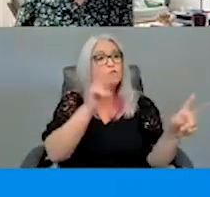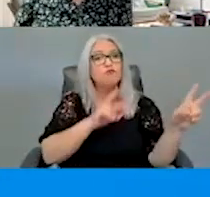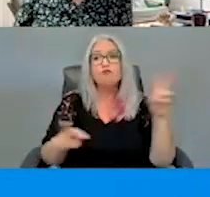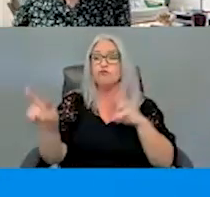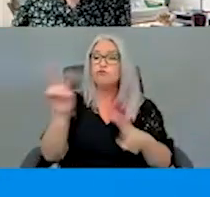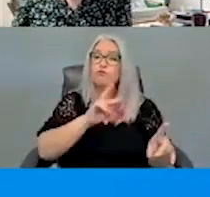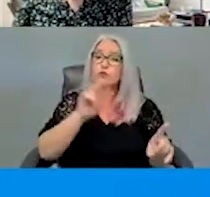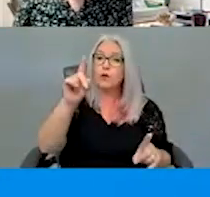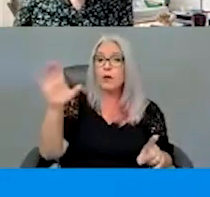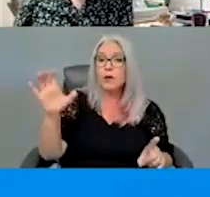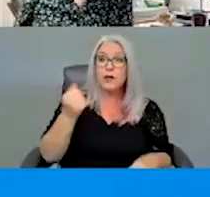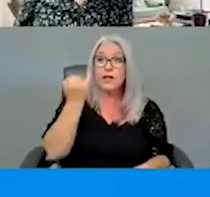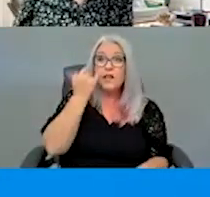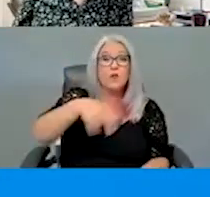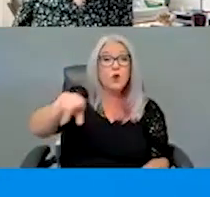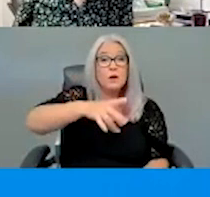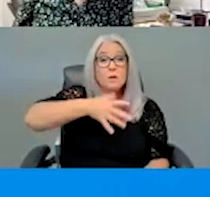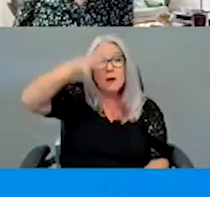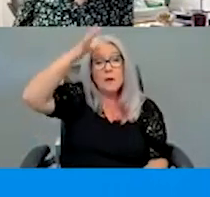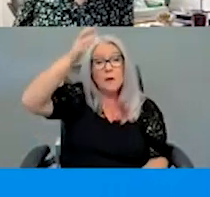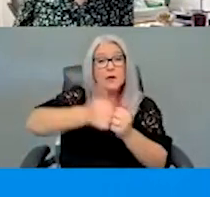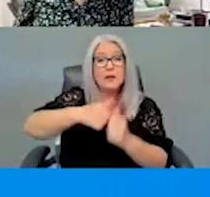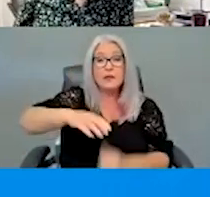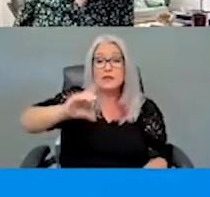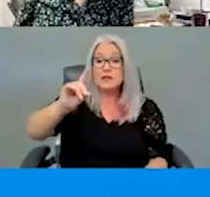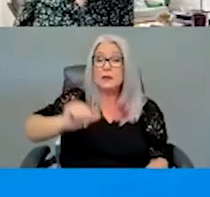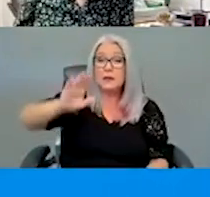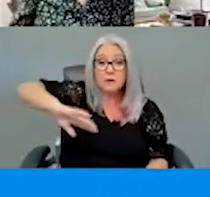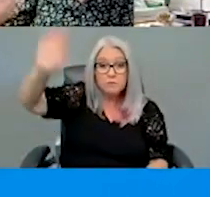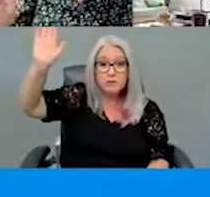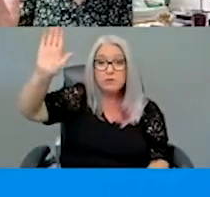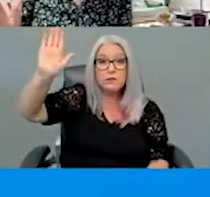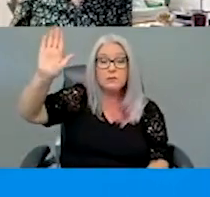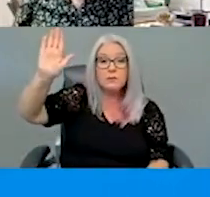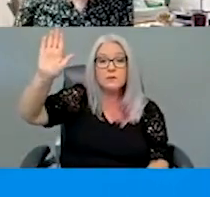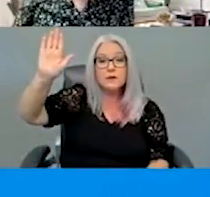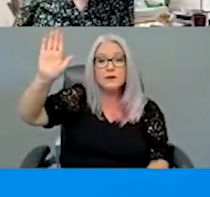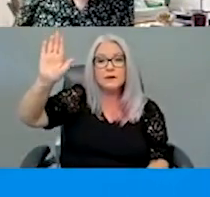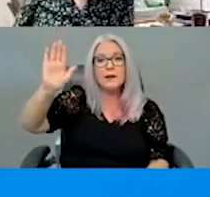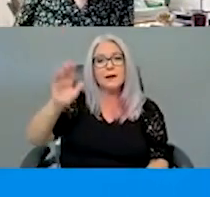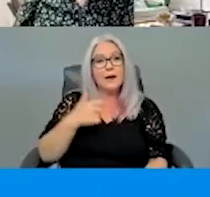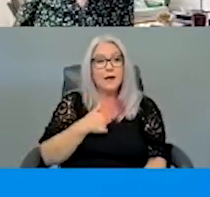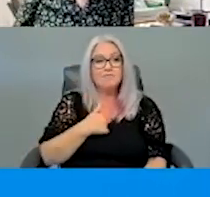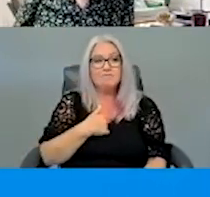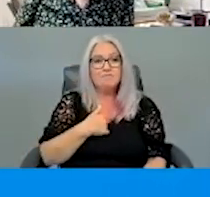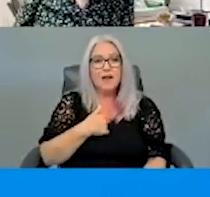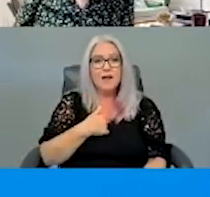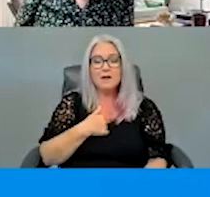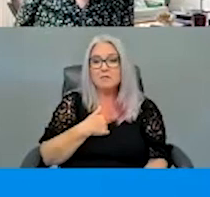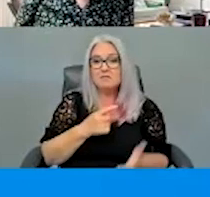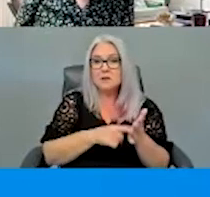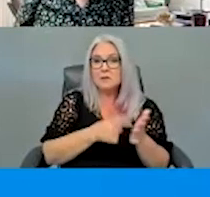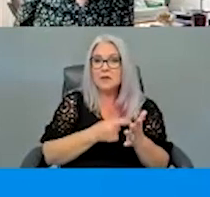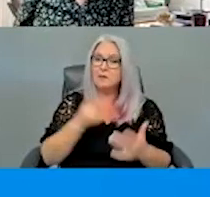say, raise your hand if you're a parent with a disability, I think it would not be uncommon that I would be the only one happily